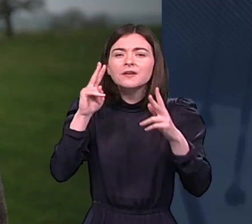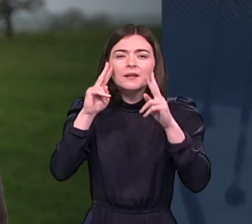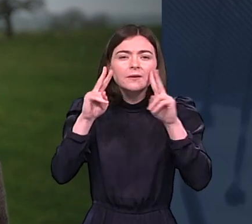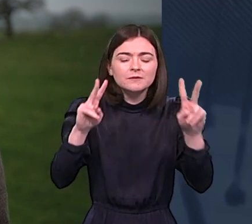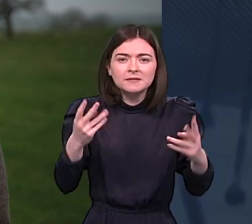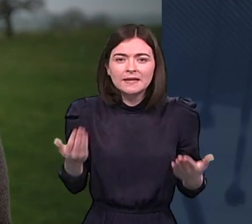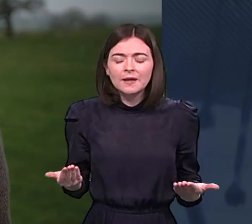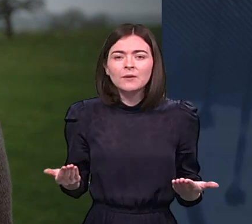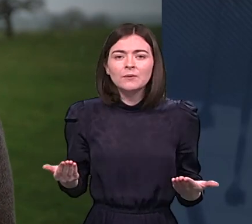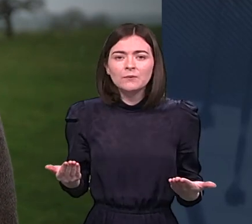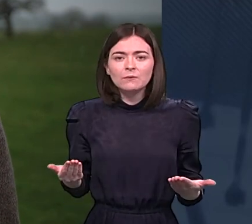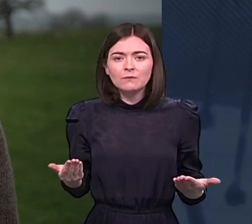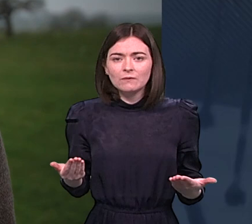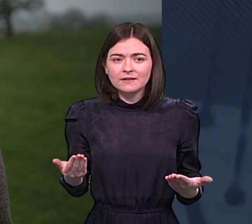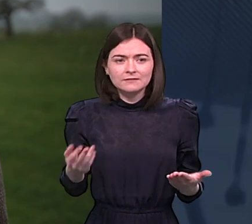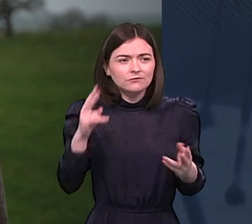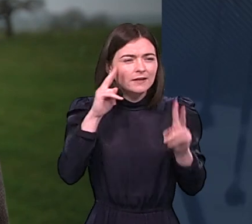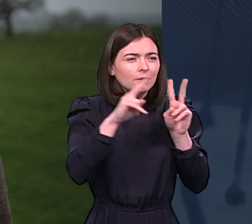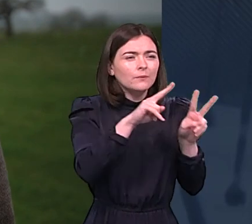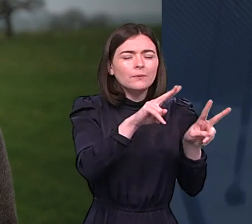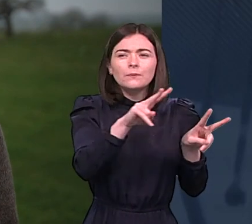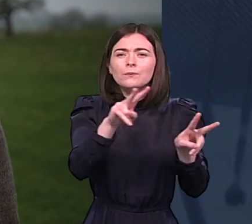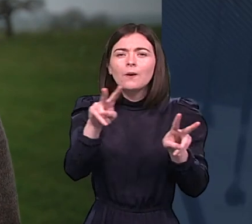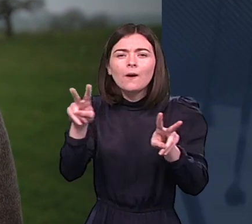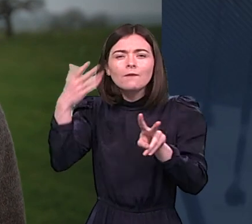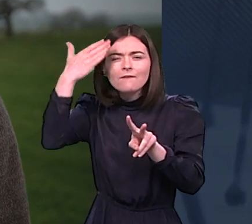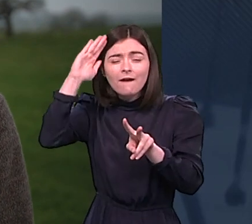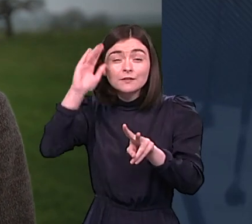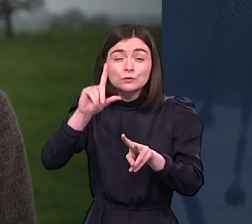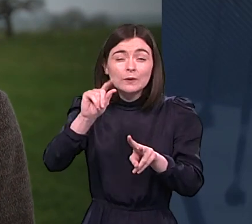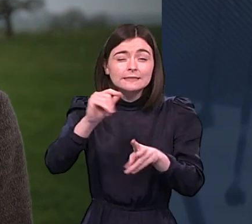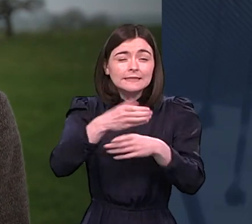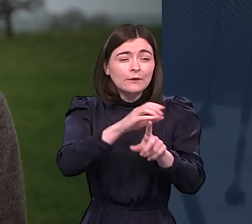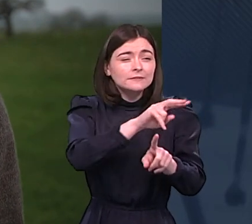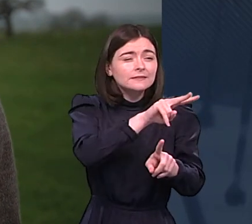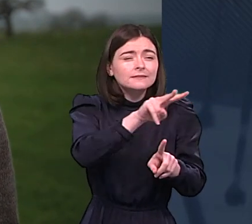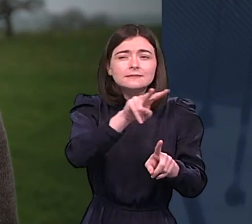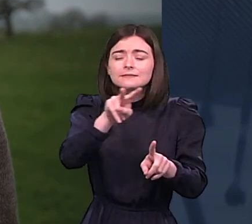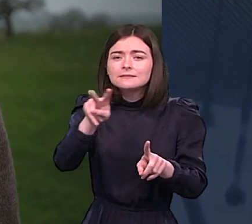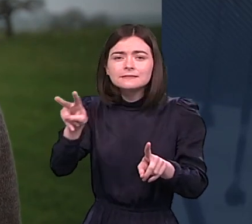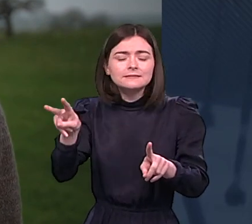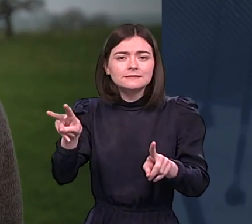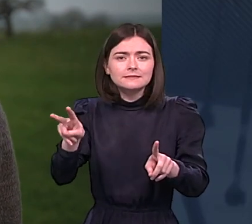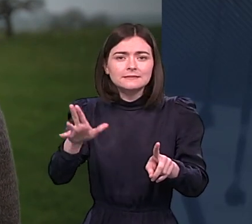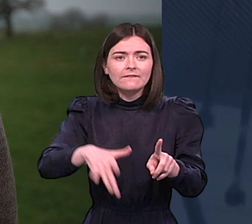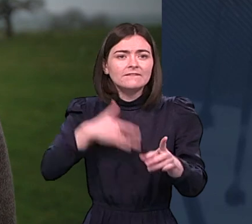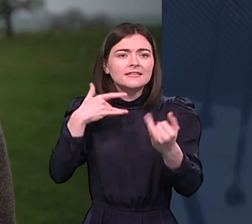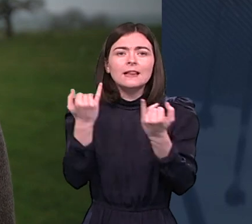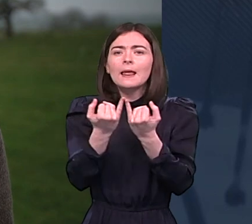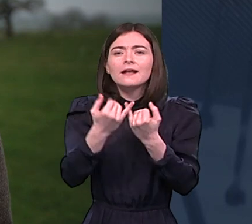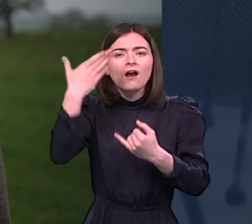again, looking at almost all of Ireland, looking at 20 counties here. And it's like Ireland is at